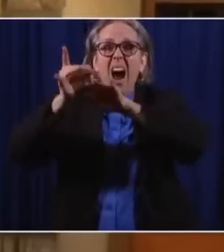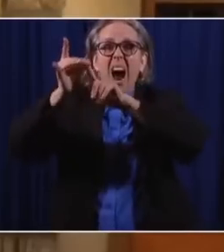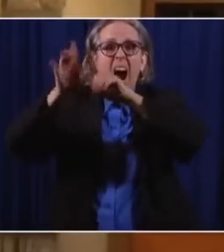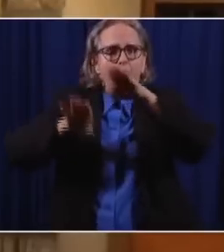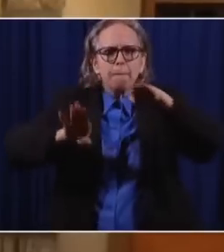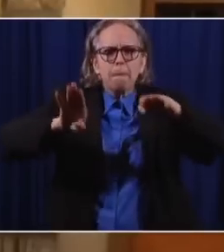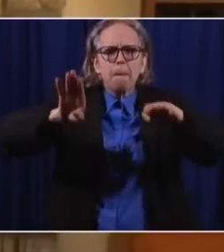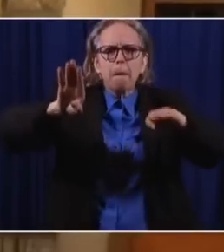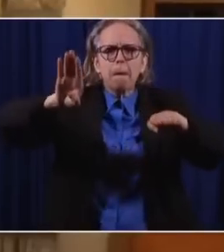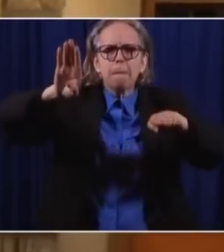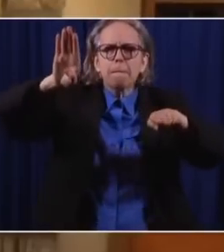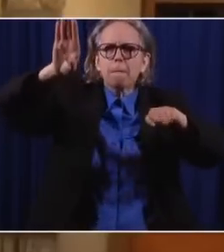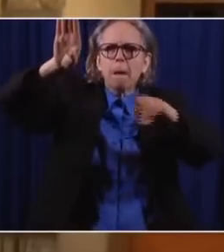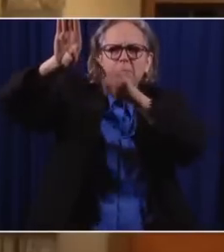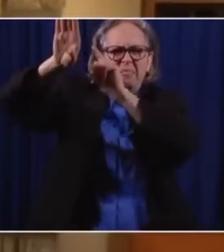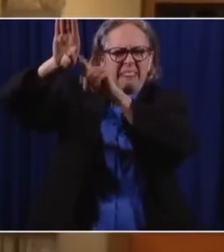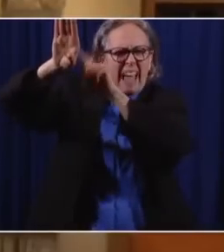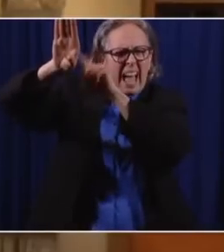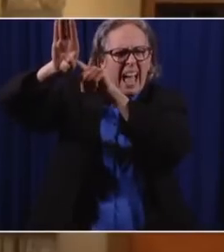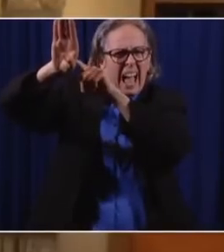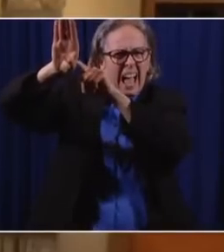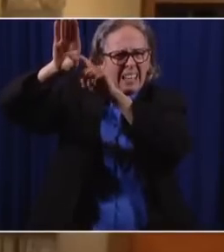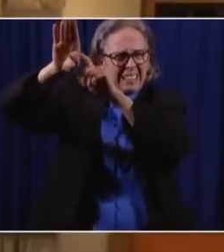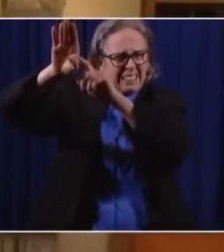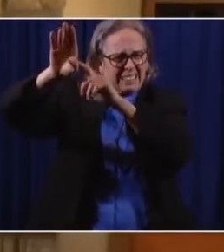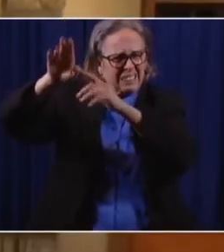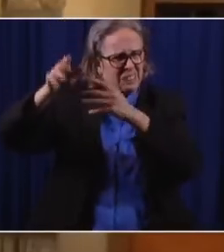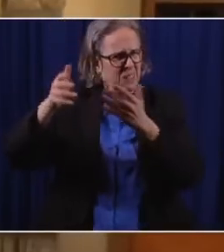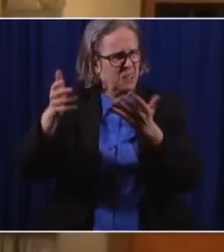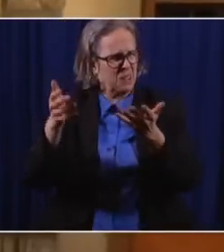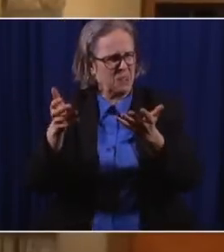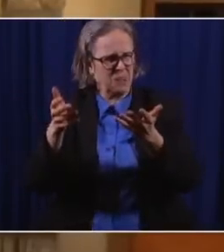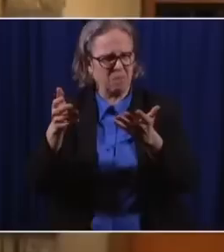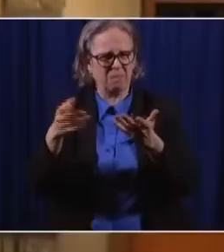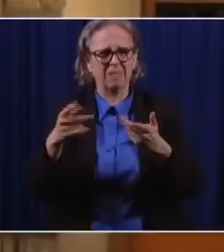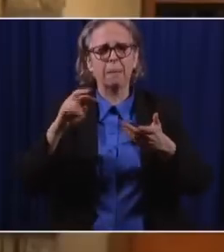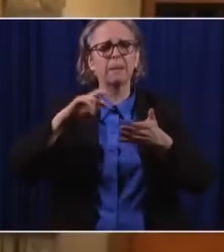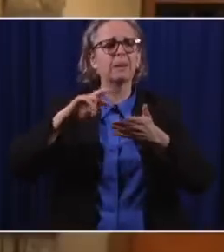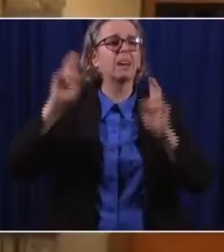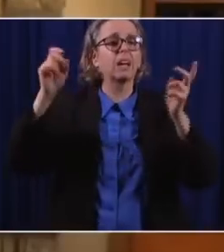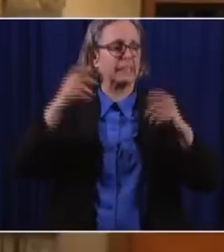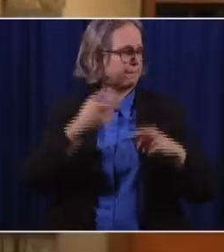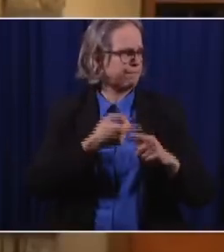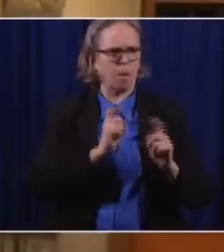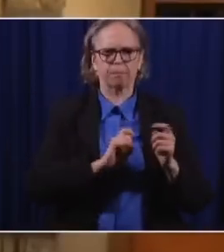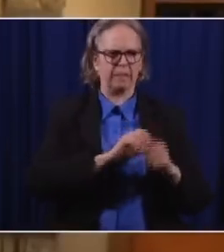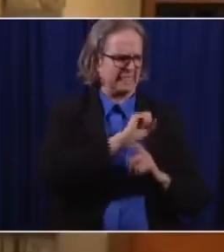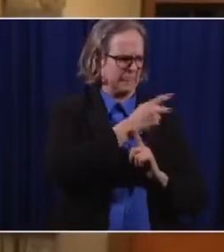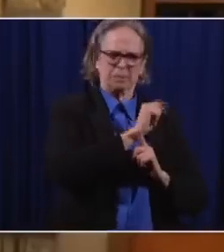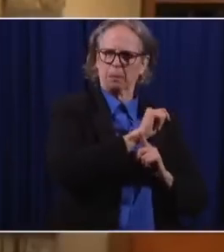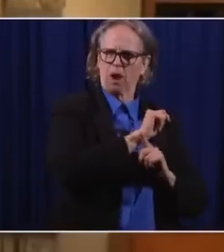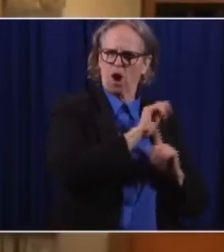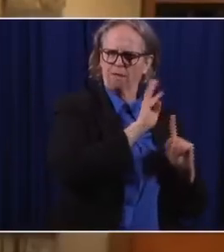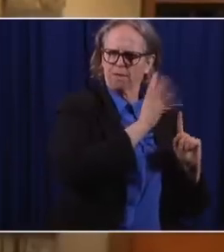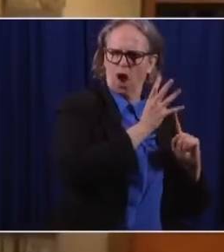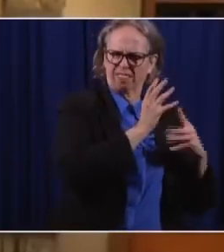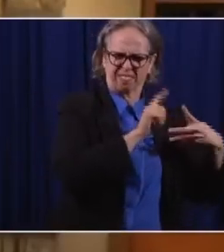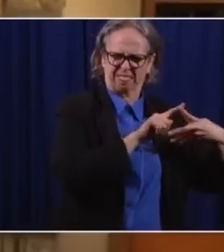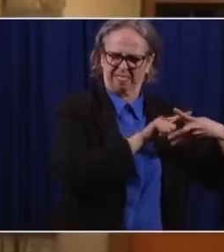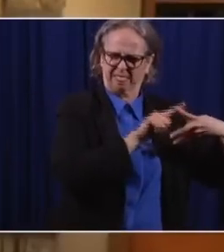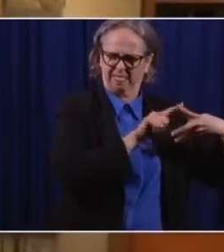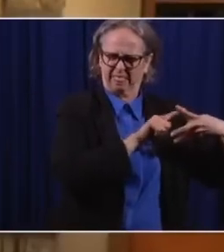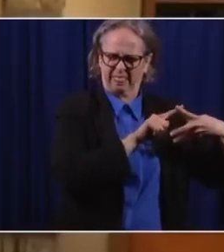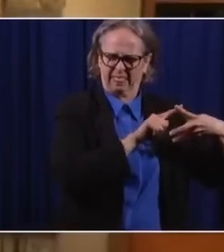this chart. As you can see from this chart, since September 24th, total number of tests has increased